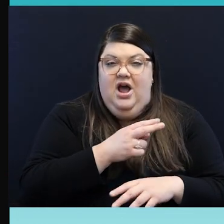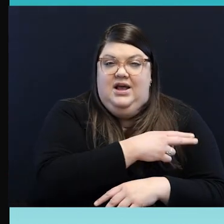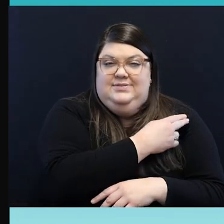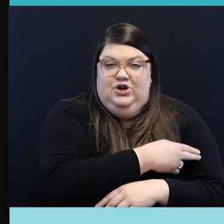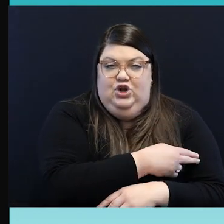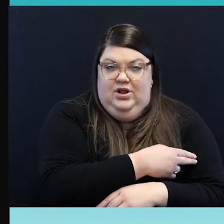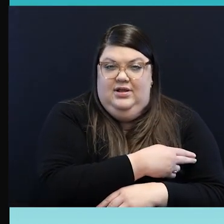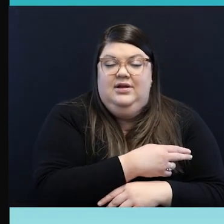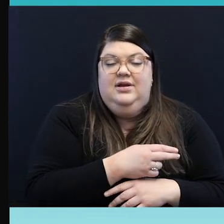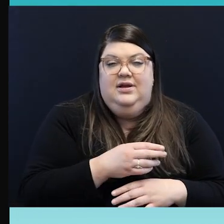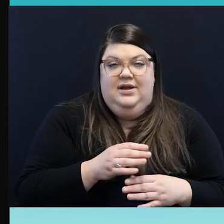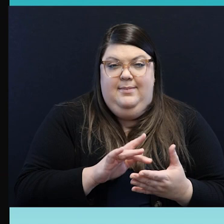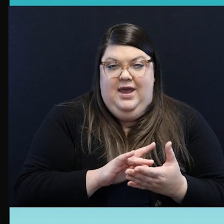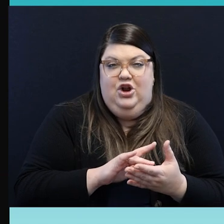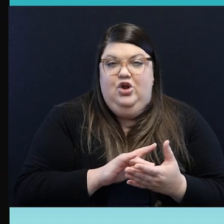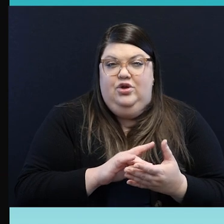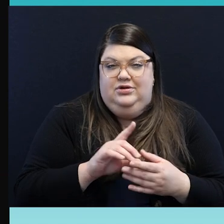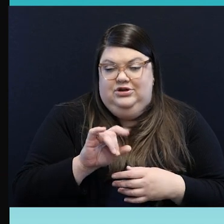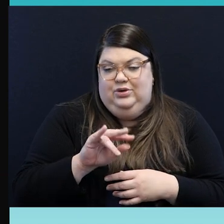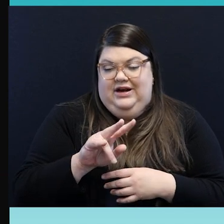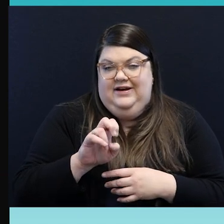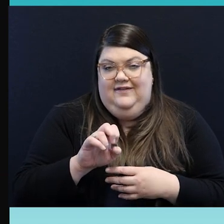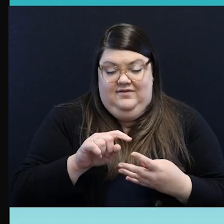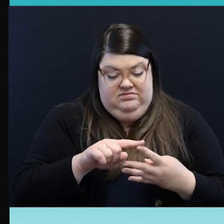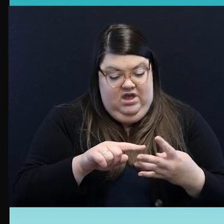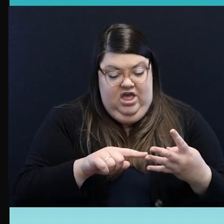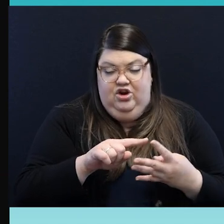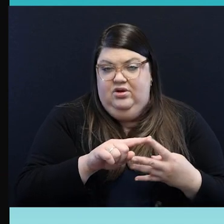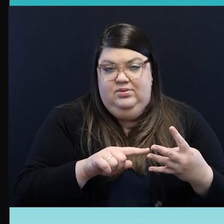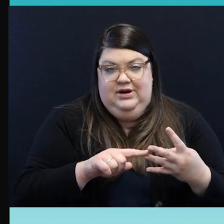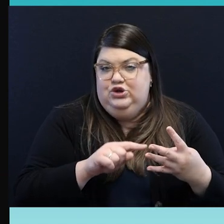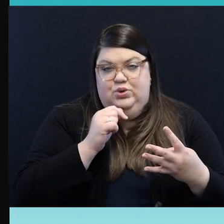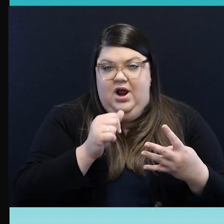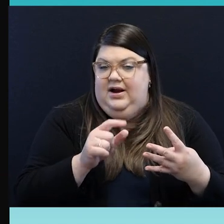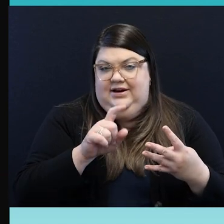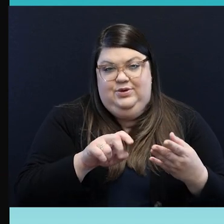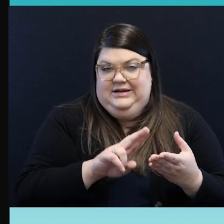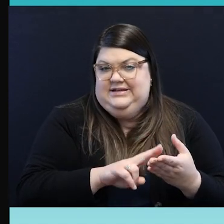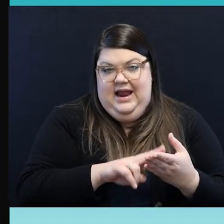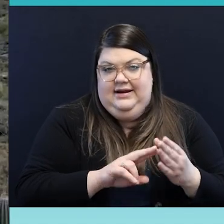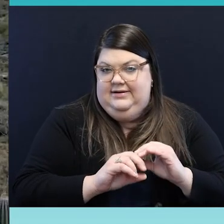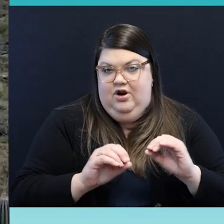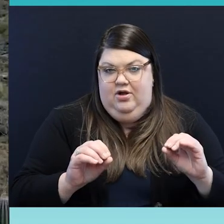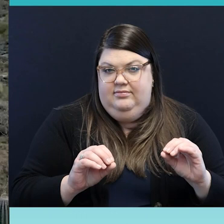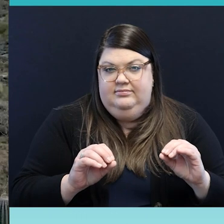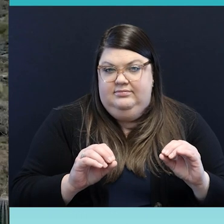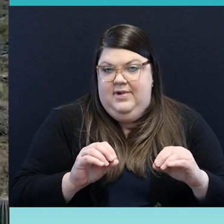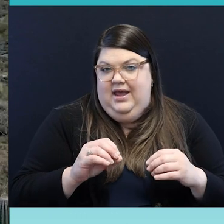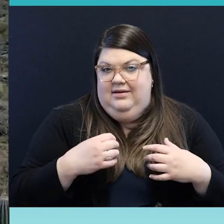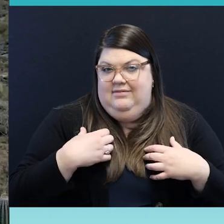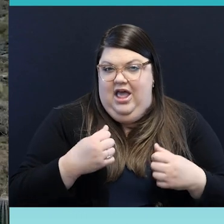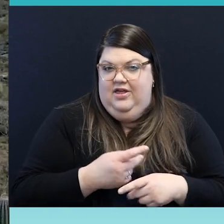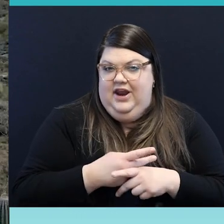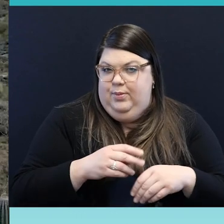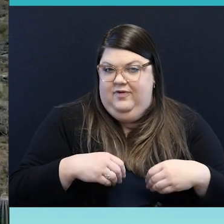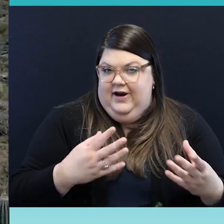The other documents do not need to be signed by a healthcare provider in any manner. Okay. And a couple people